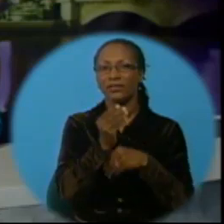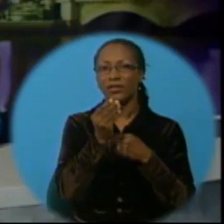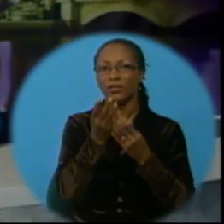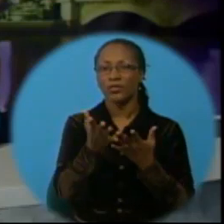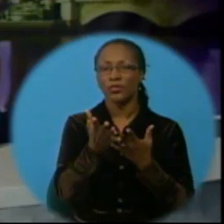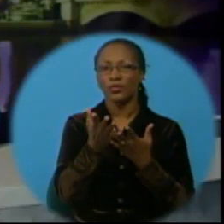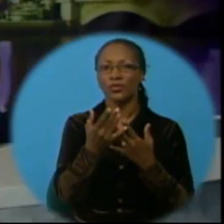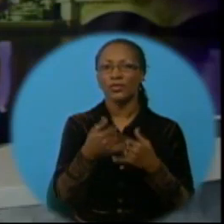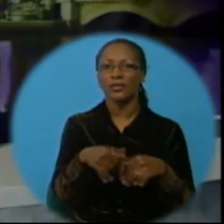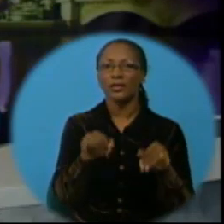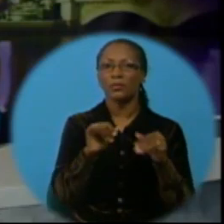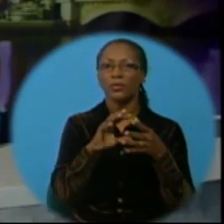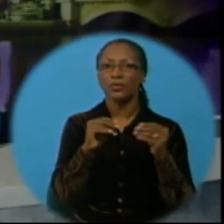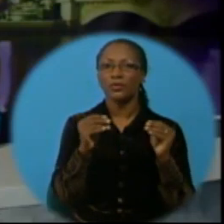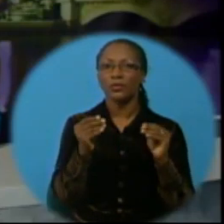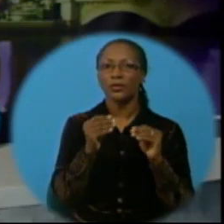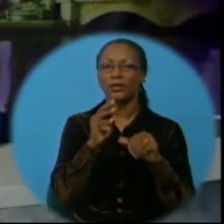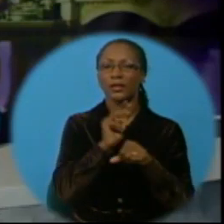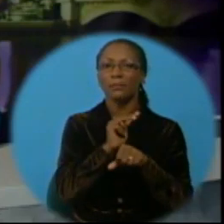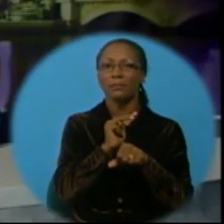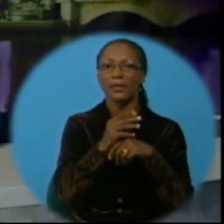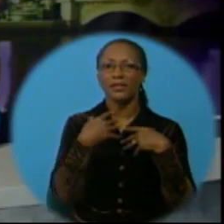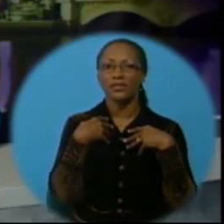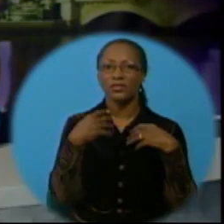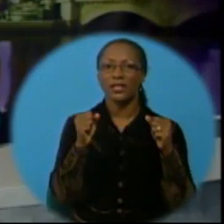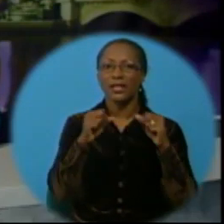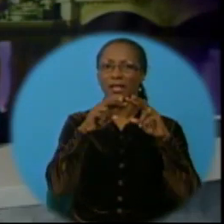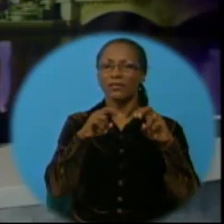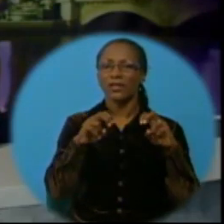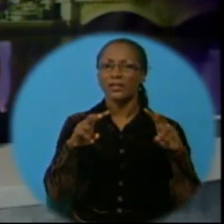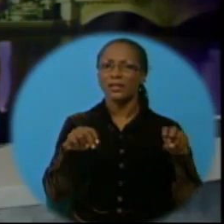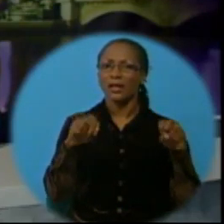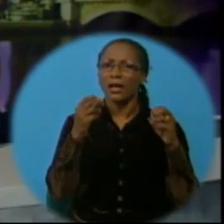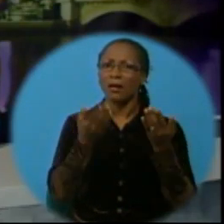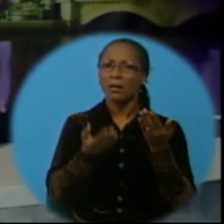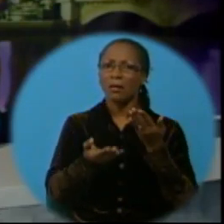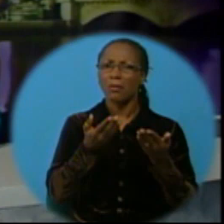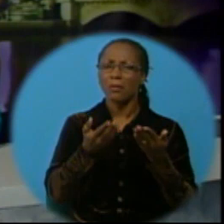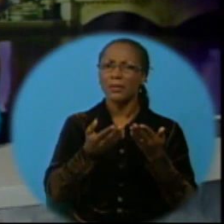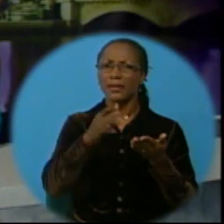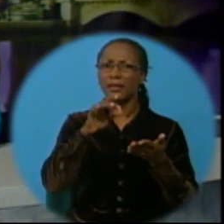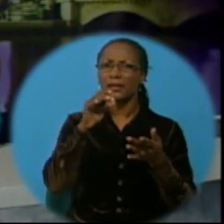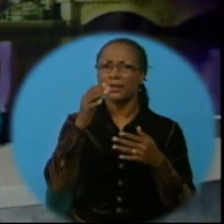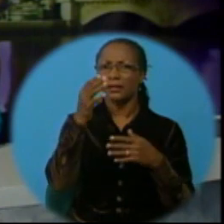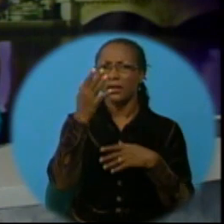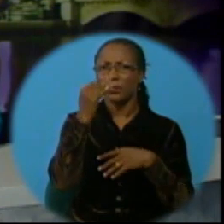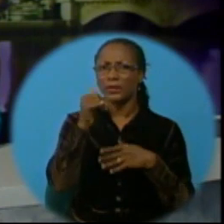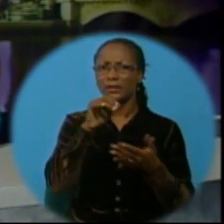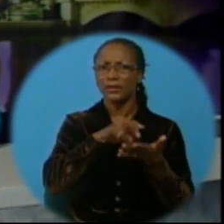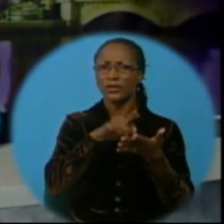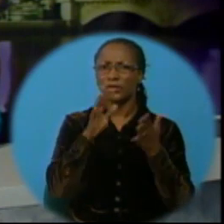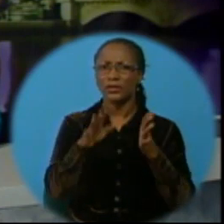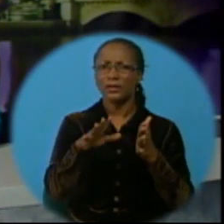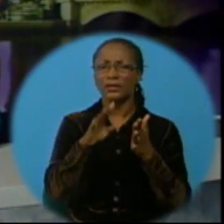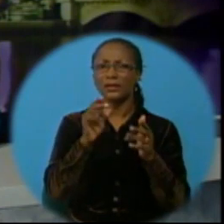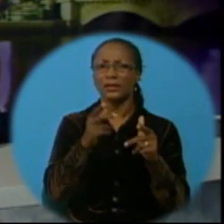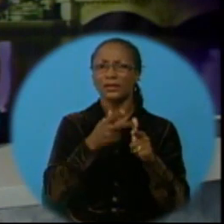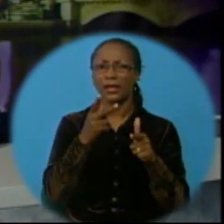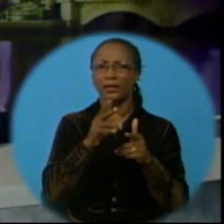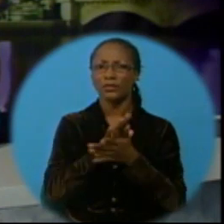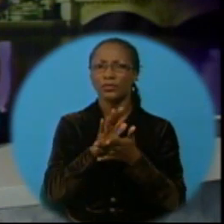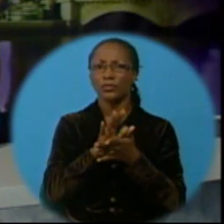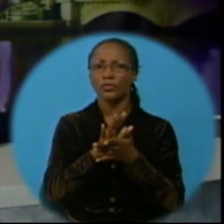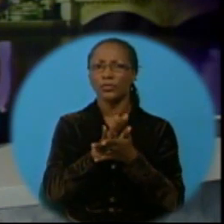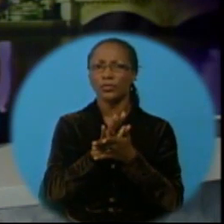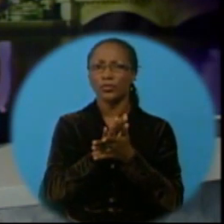In our top story tonight, the Ministry of Health is investigating the possibility that some students at a secondary school